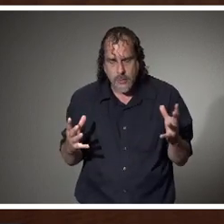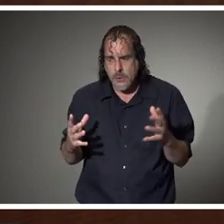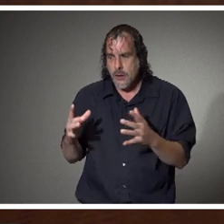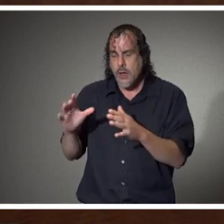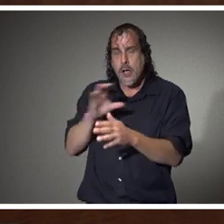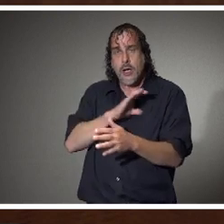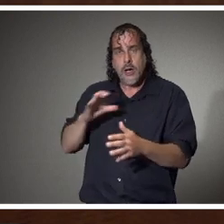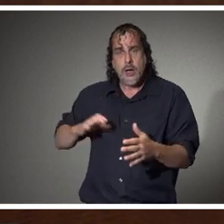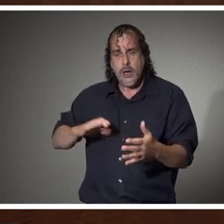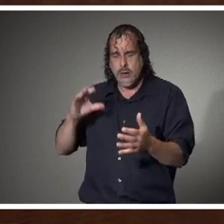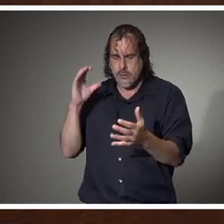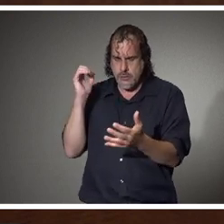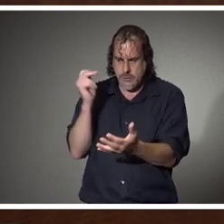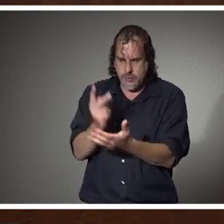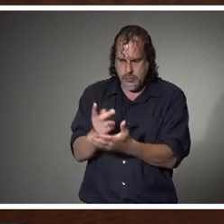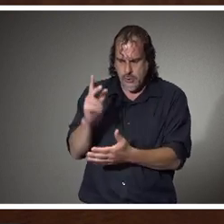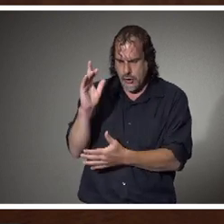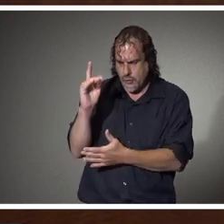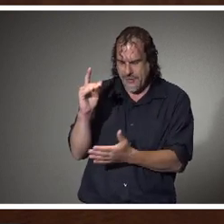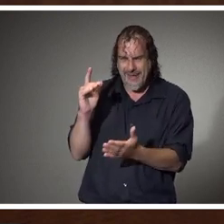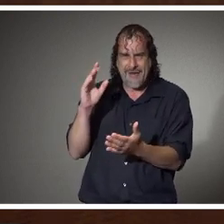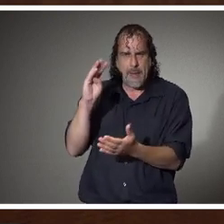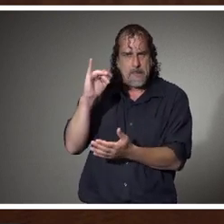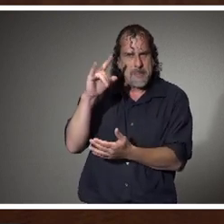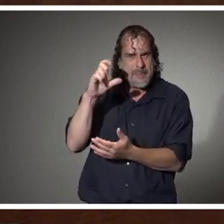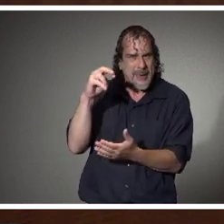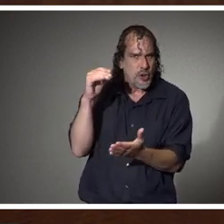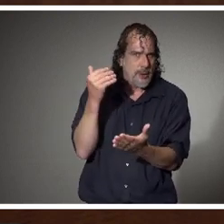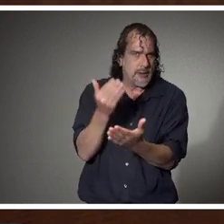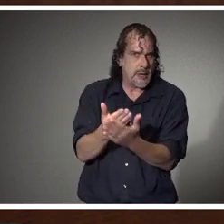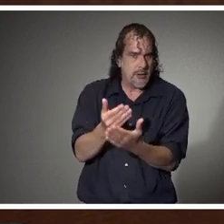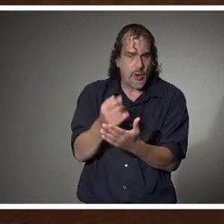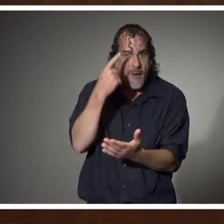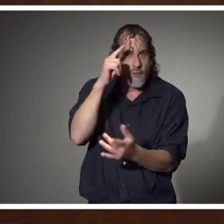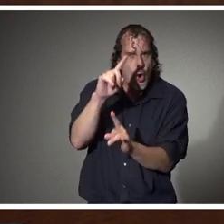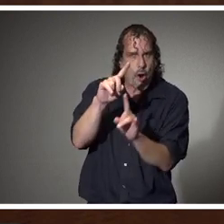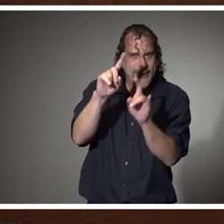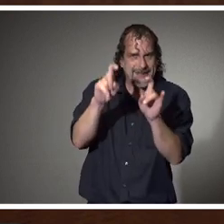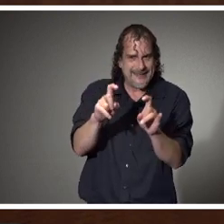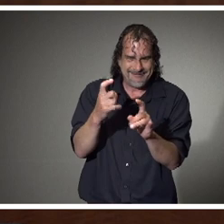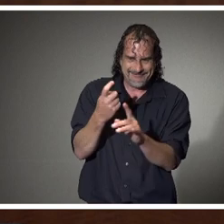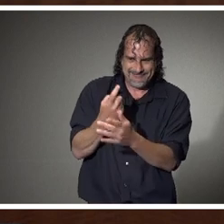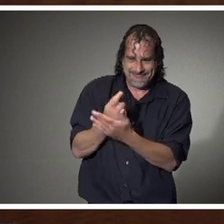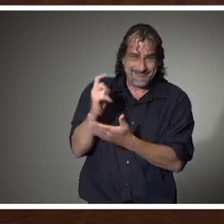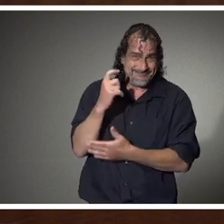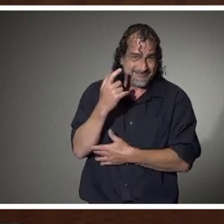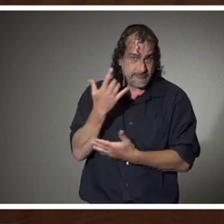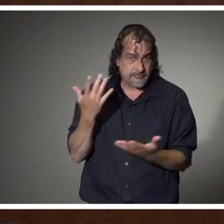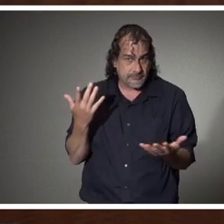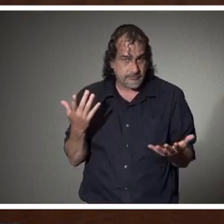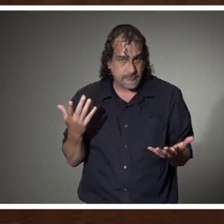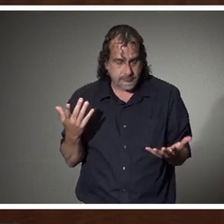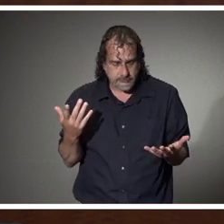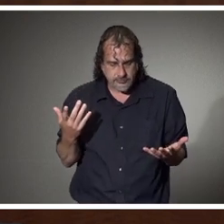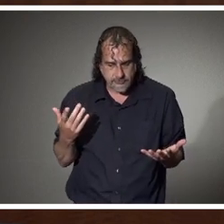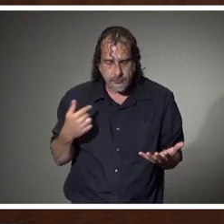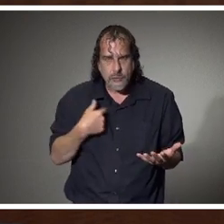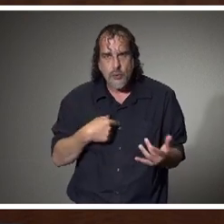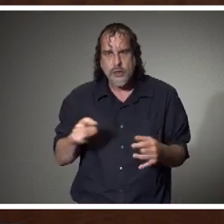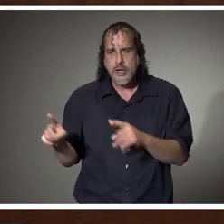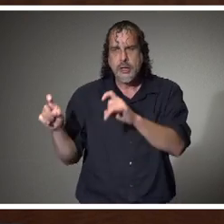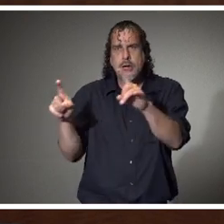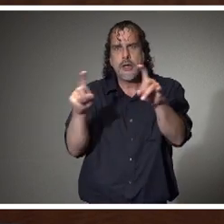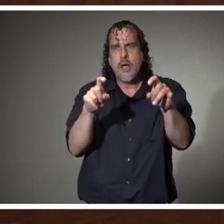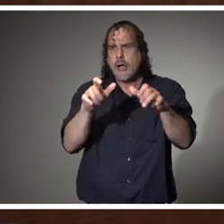appropriated $25 billion for testing last week. We need to be able to test Americans